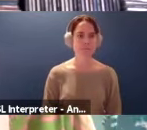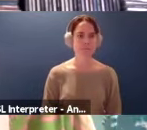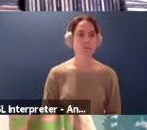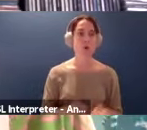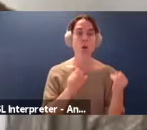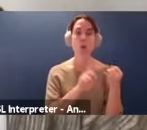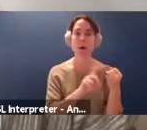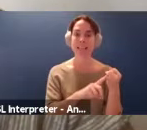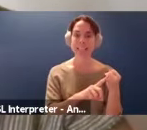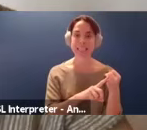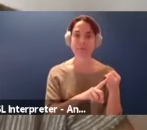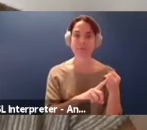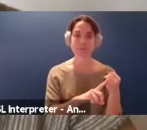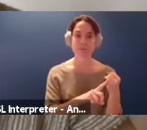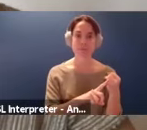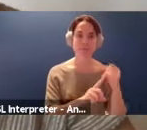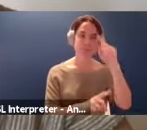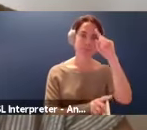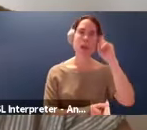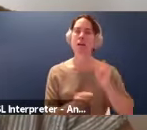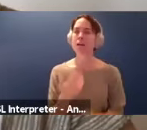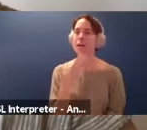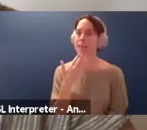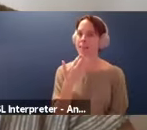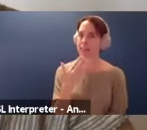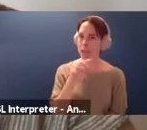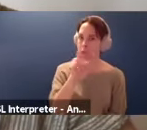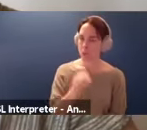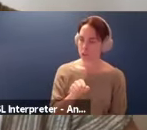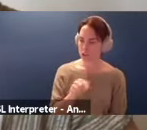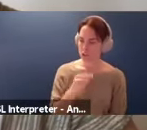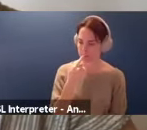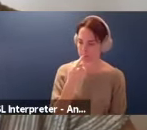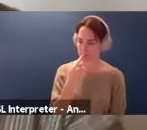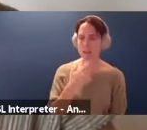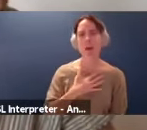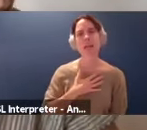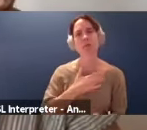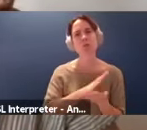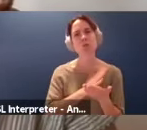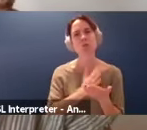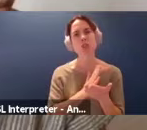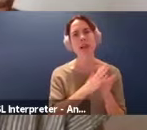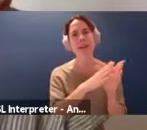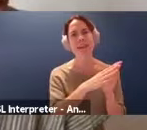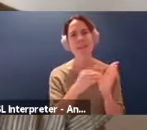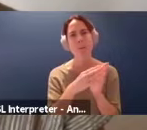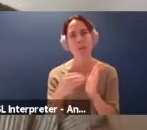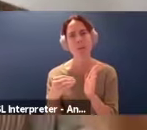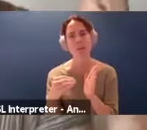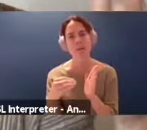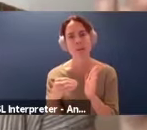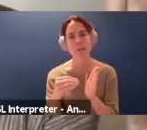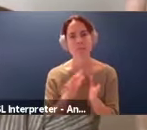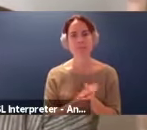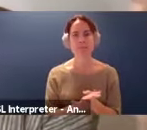thanks for the question i'll maybe share some examples of things that might not have already been said um in terms